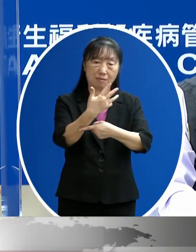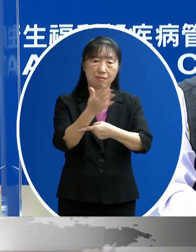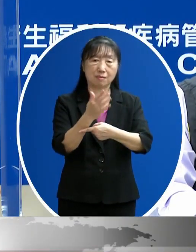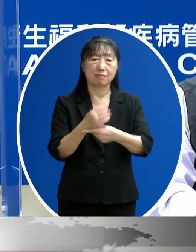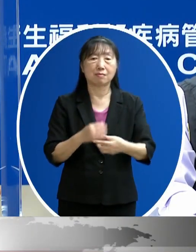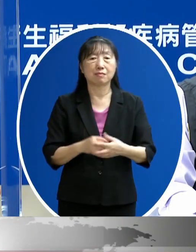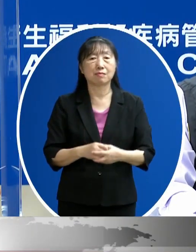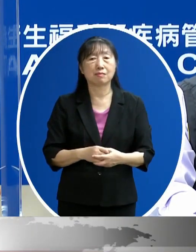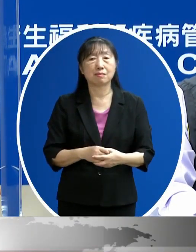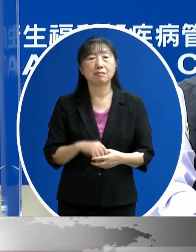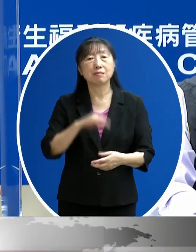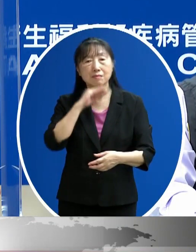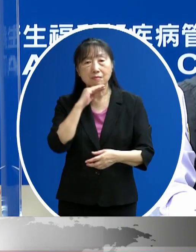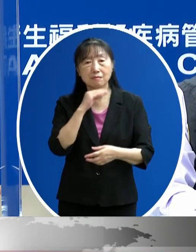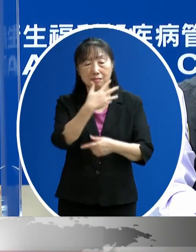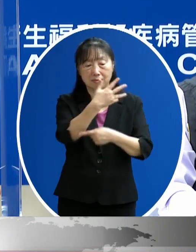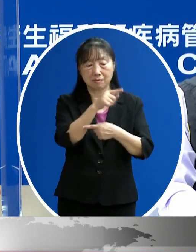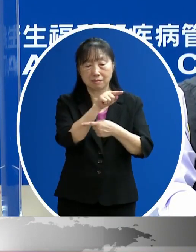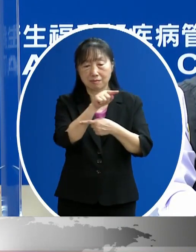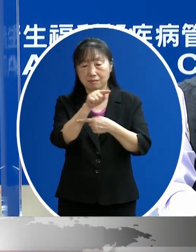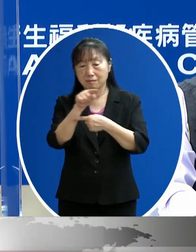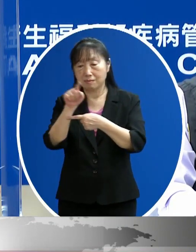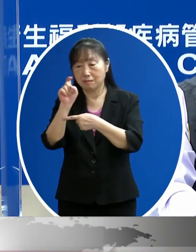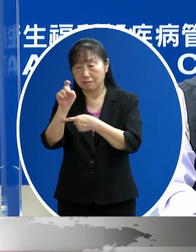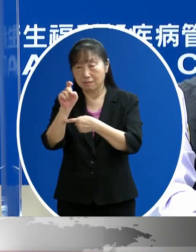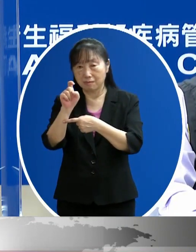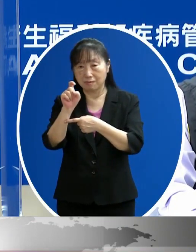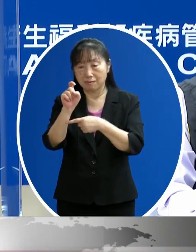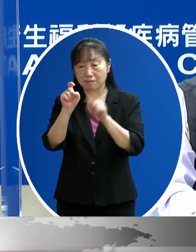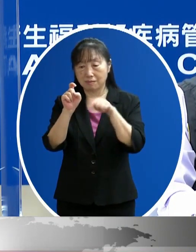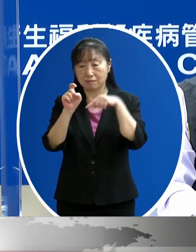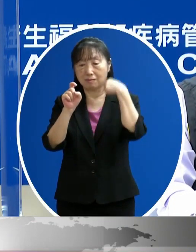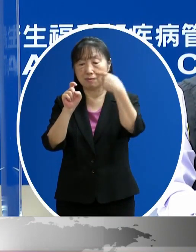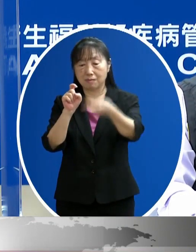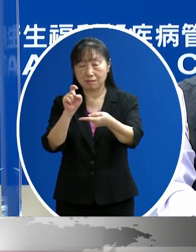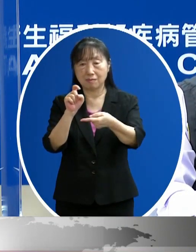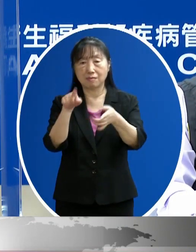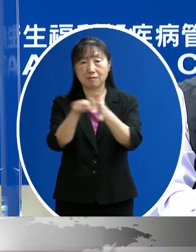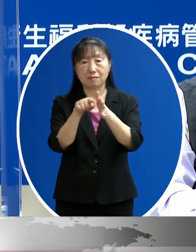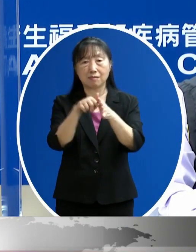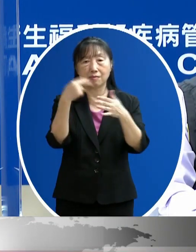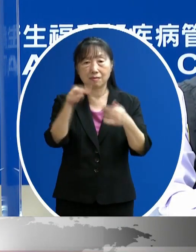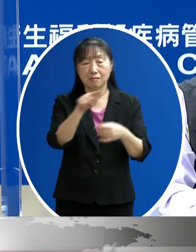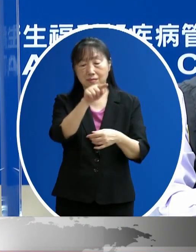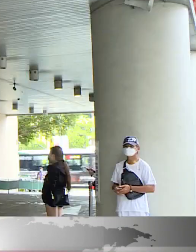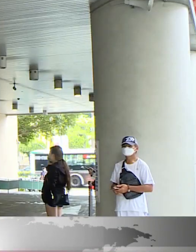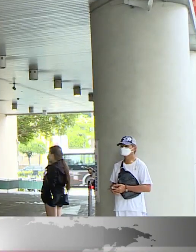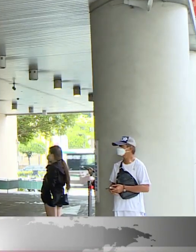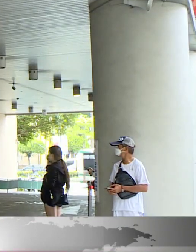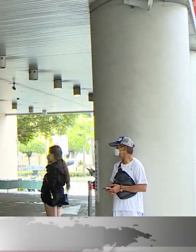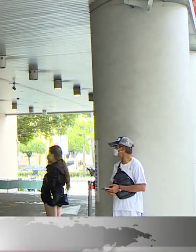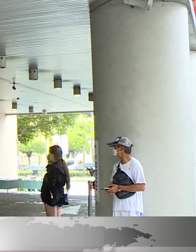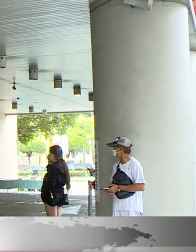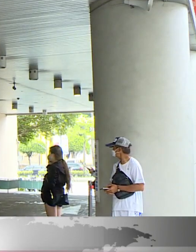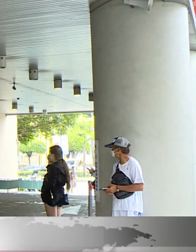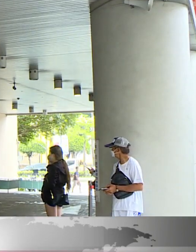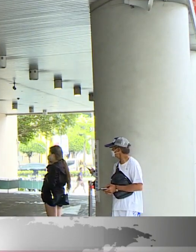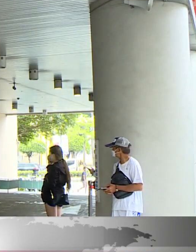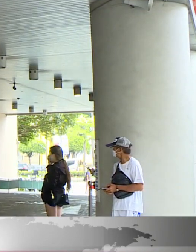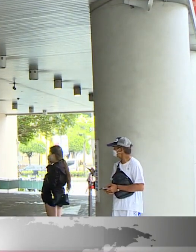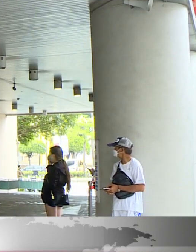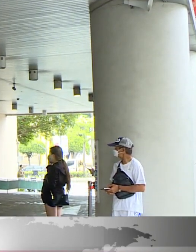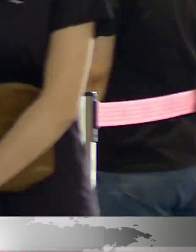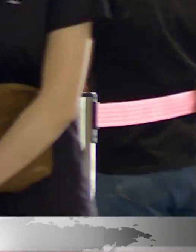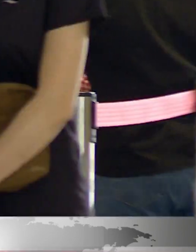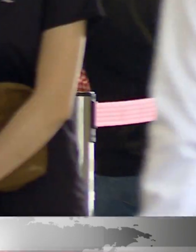we're talking about the whole country, the rate is about 8%. If we reach 10%, after we pass 10%, the numbers may gradually start